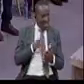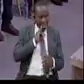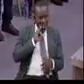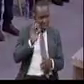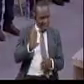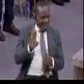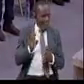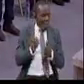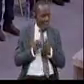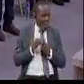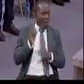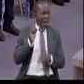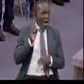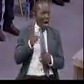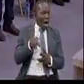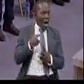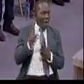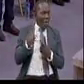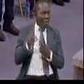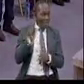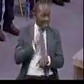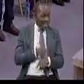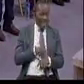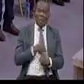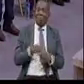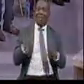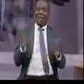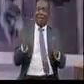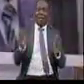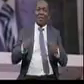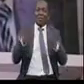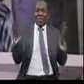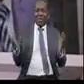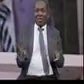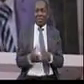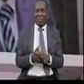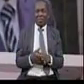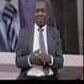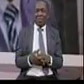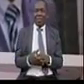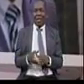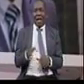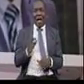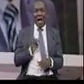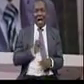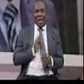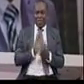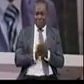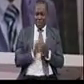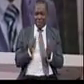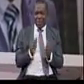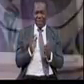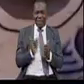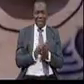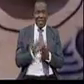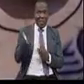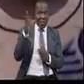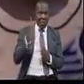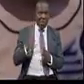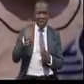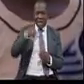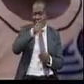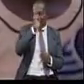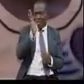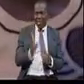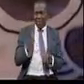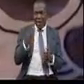Hallelujah. Amen. I've seen and observed and believe that God has never made any mistake. And he can never make mistake. So